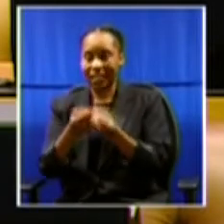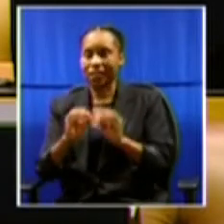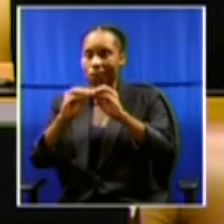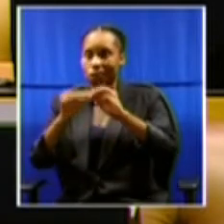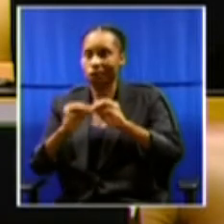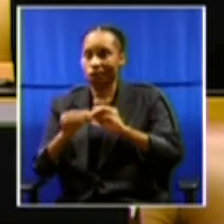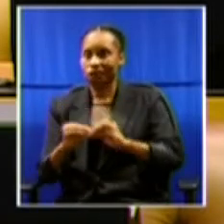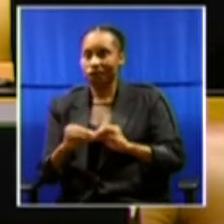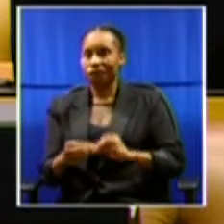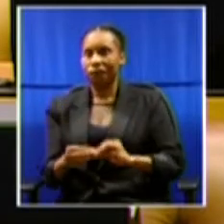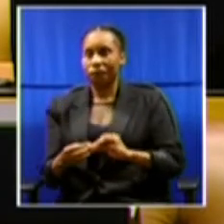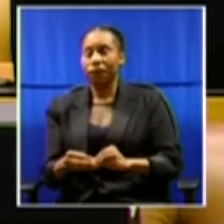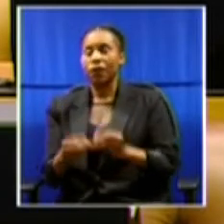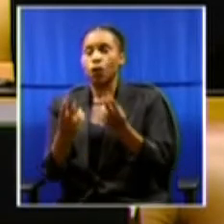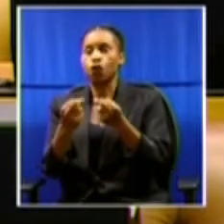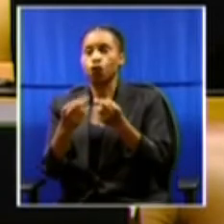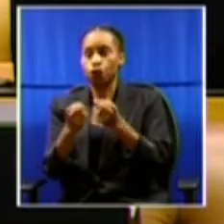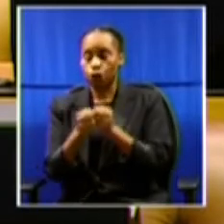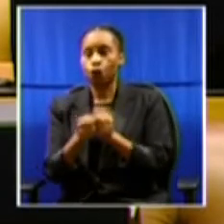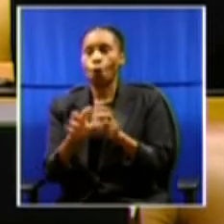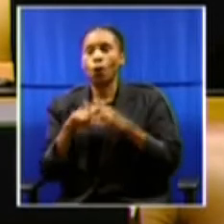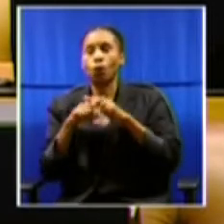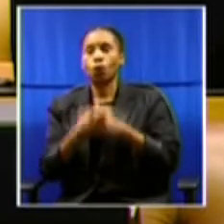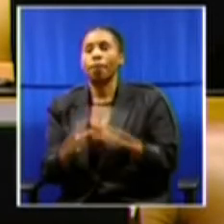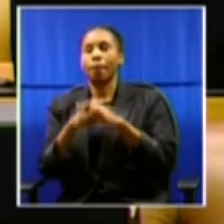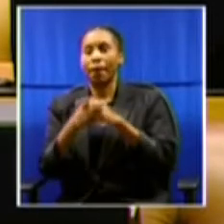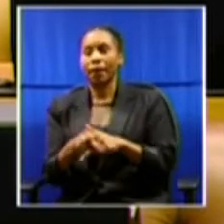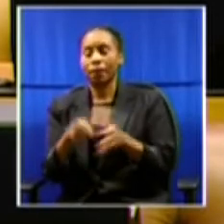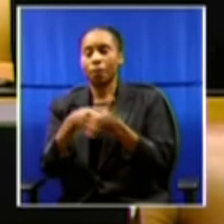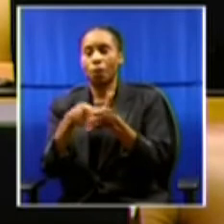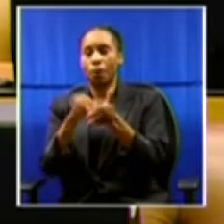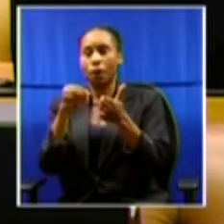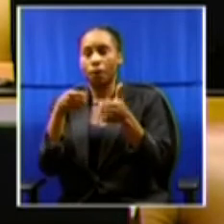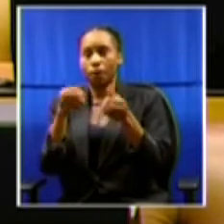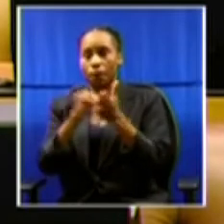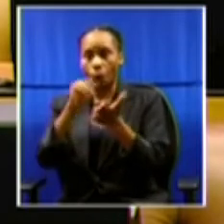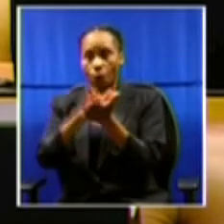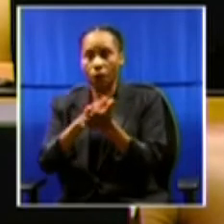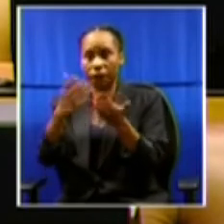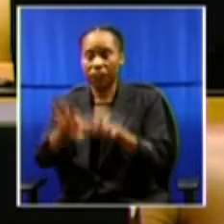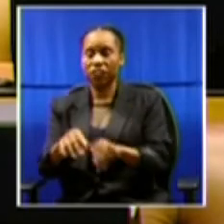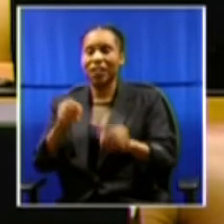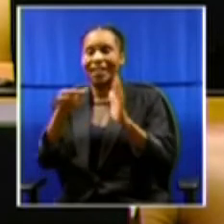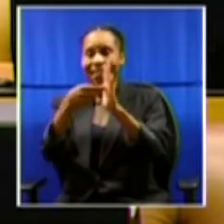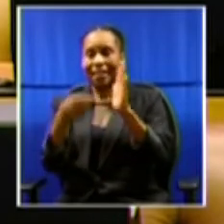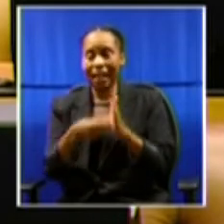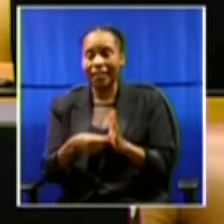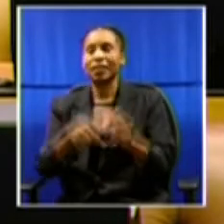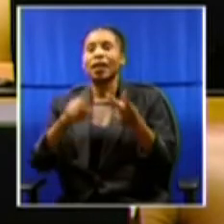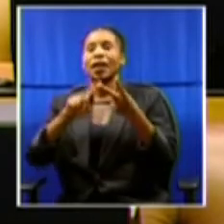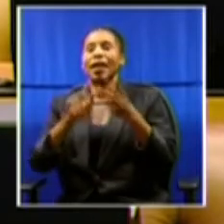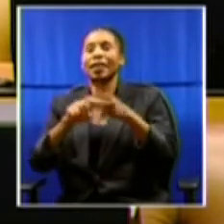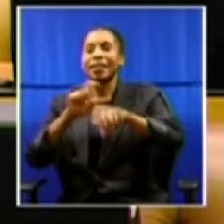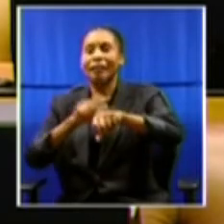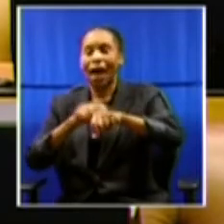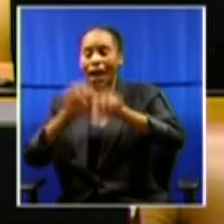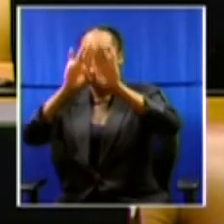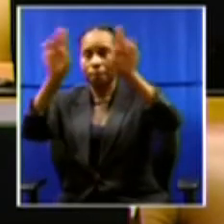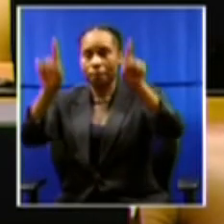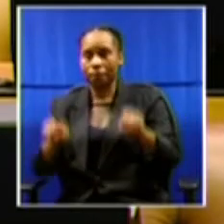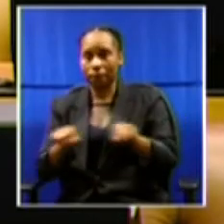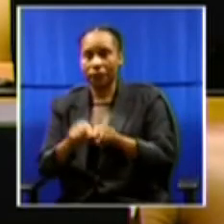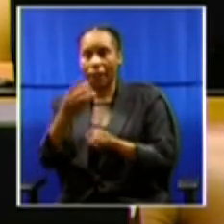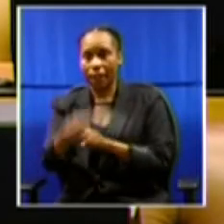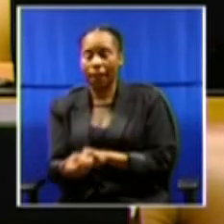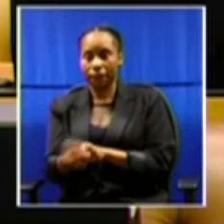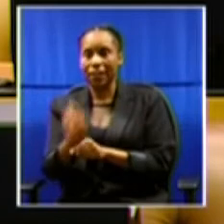The new equipment is put. We have dates, we have time frames that by this time, this would have been corrected.